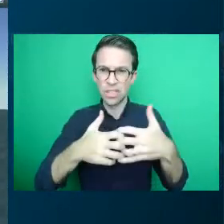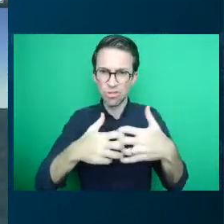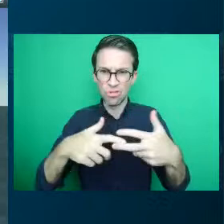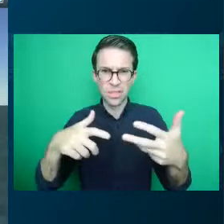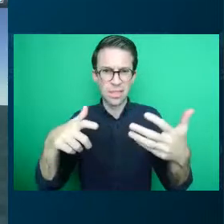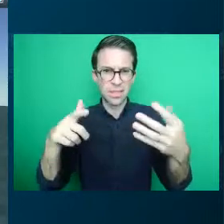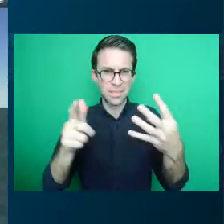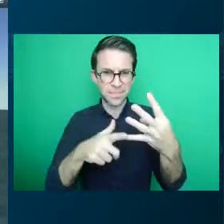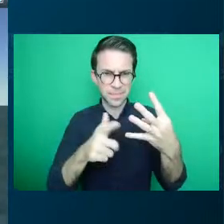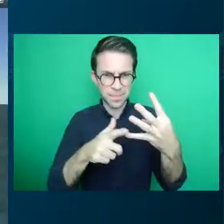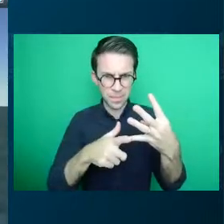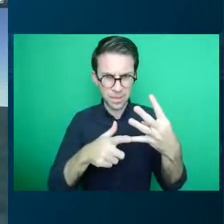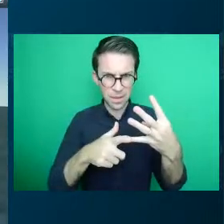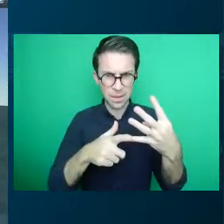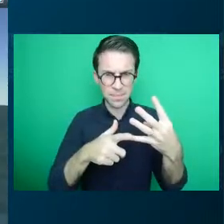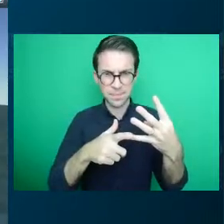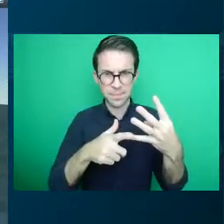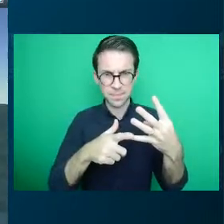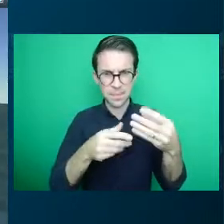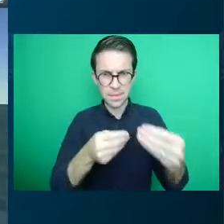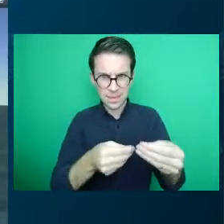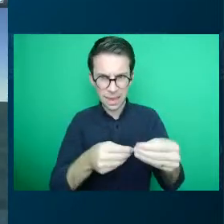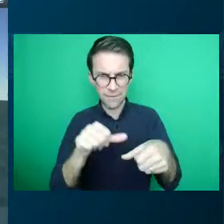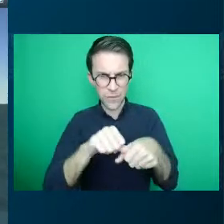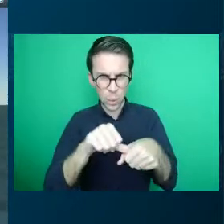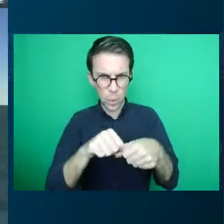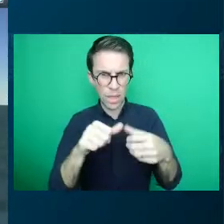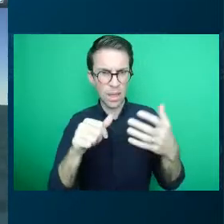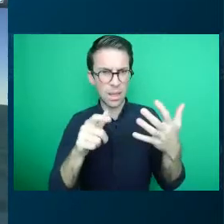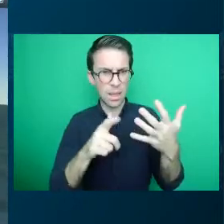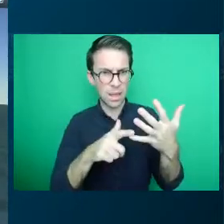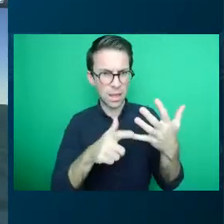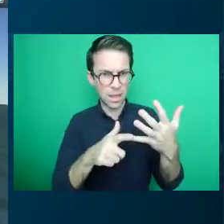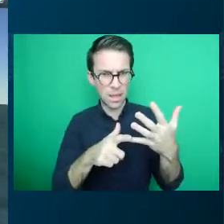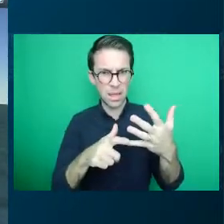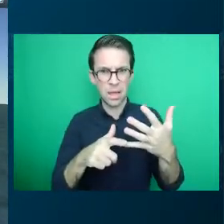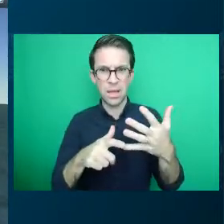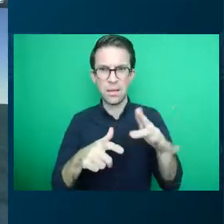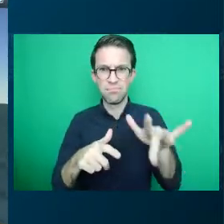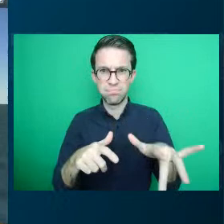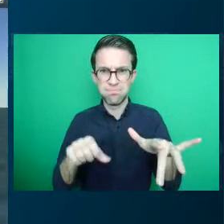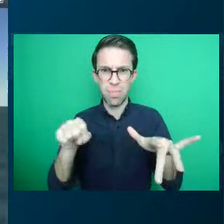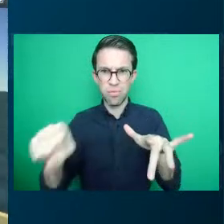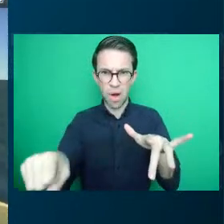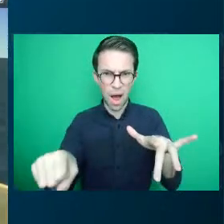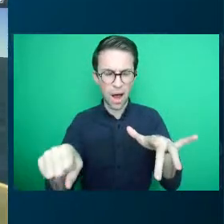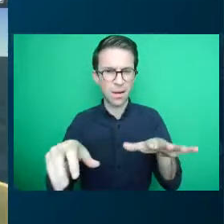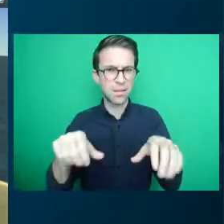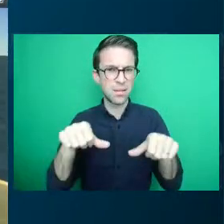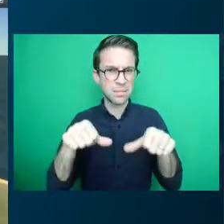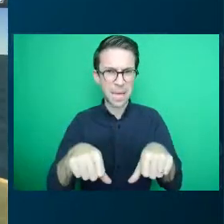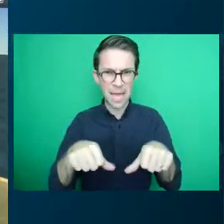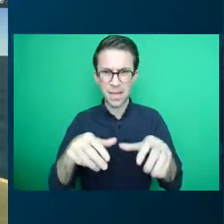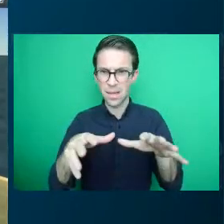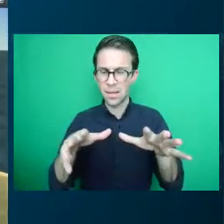We gave the engine fuel that it could throw out the back. We turned on the throttle. We hit the space bar. We put the parachute on, but